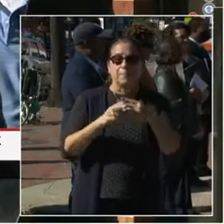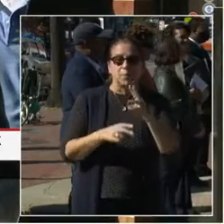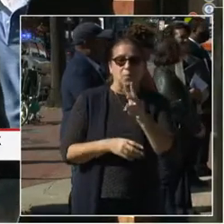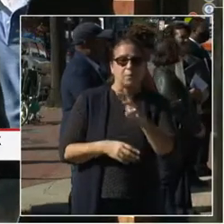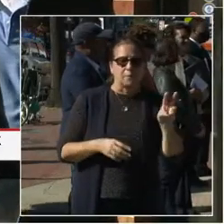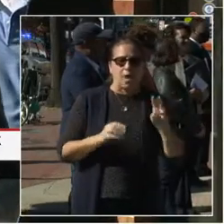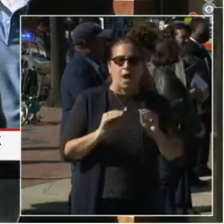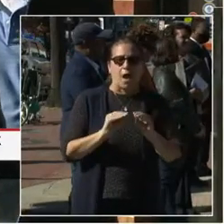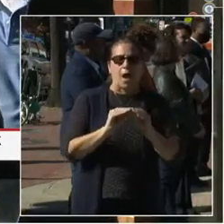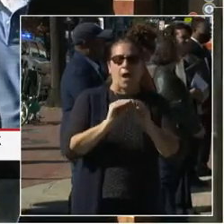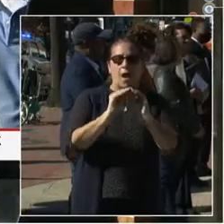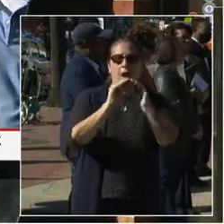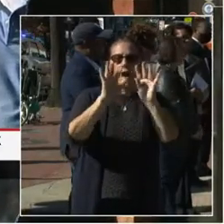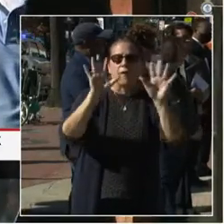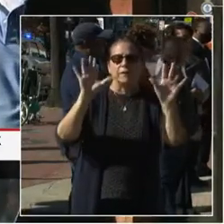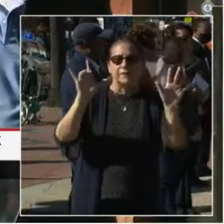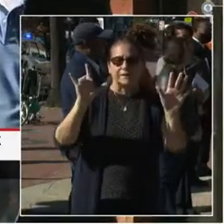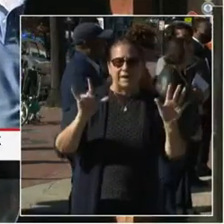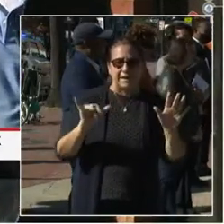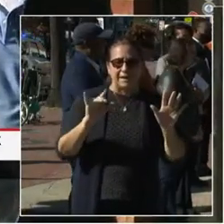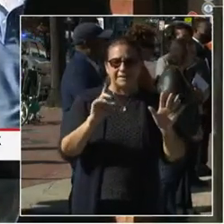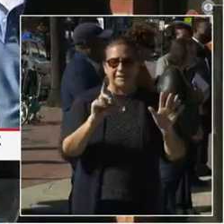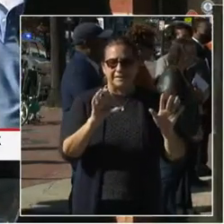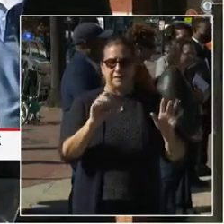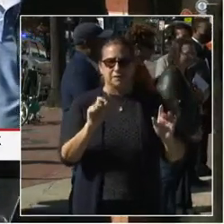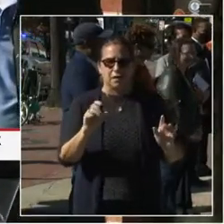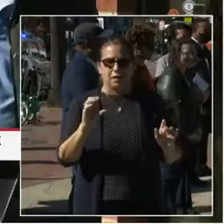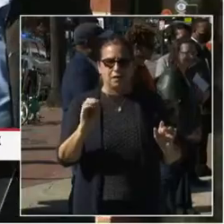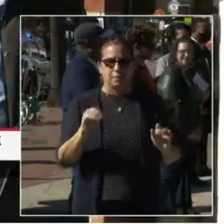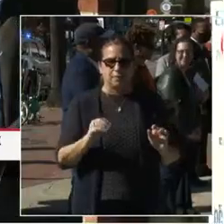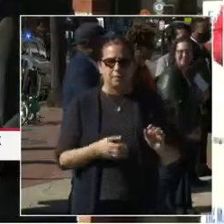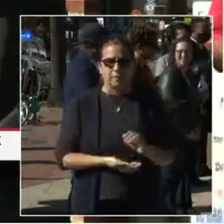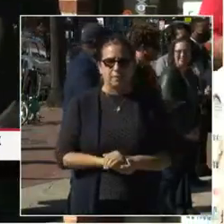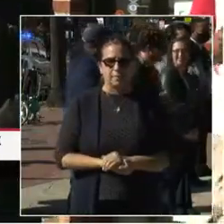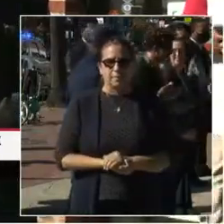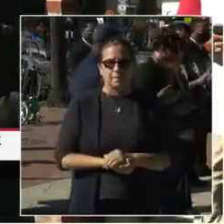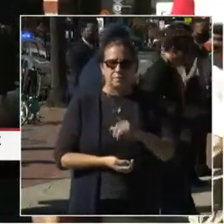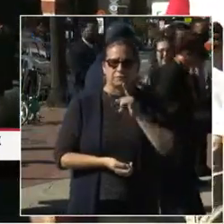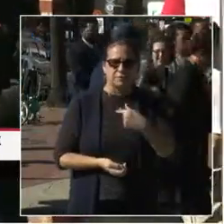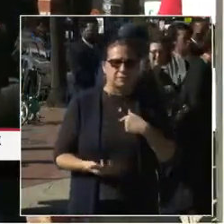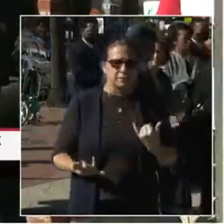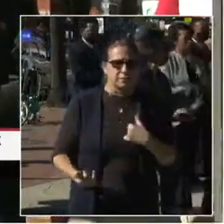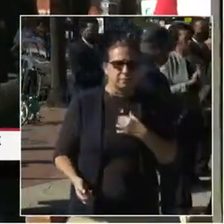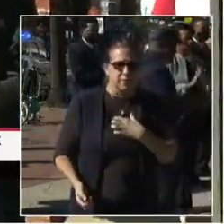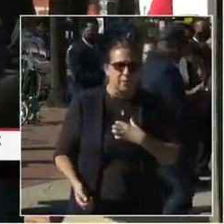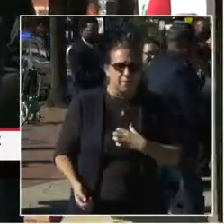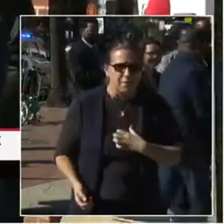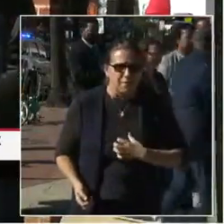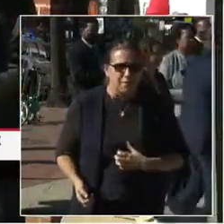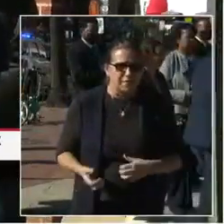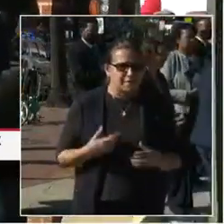hear a little bit more about Black Restaurant Week, and I'll invite up Chef Tate and Dr. Tucker.